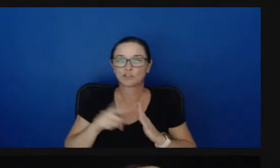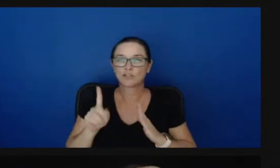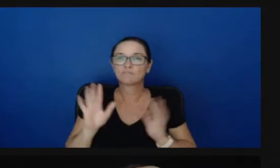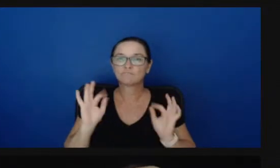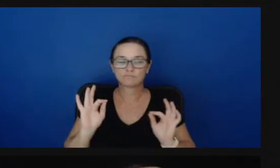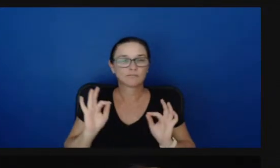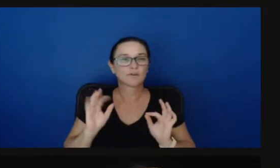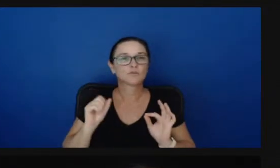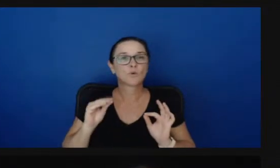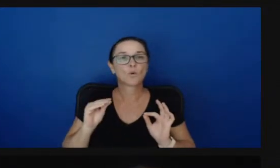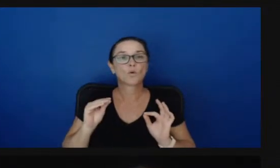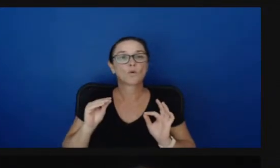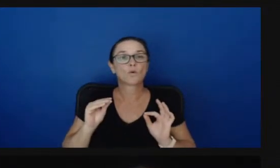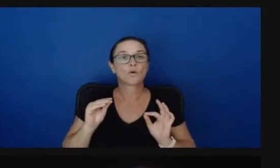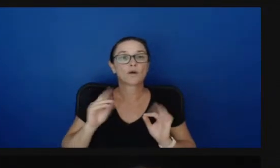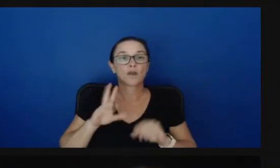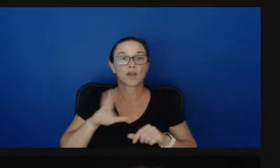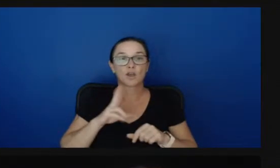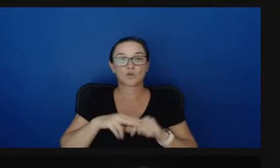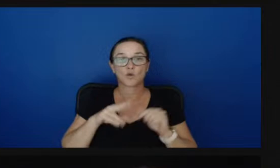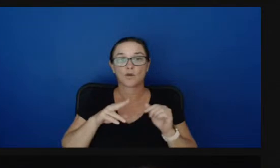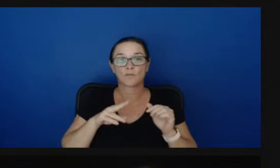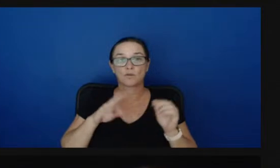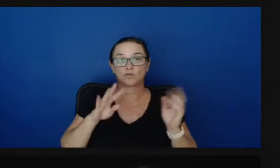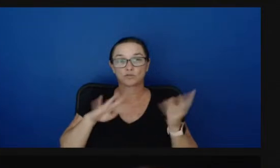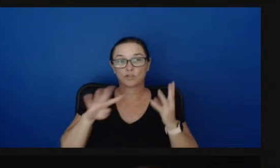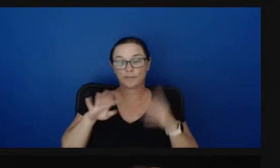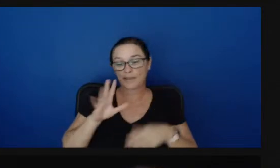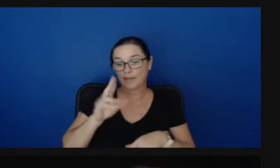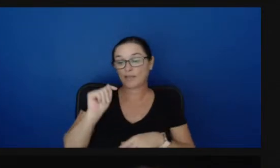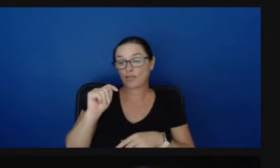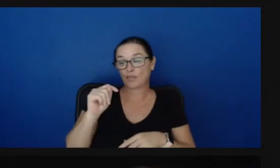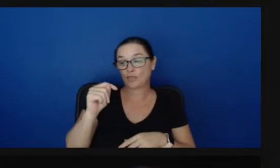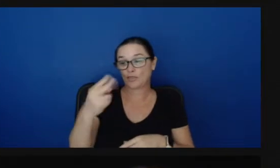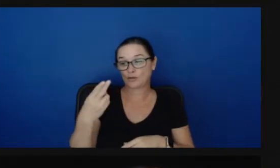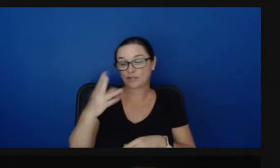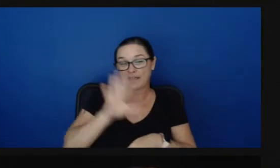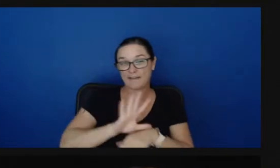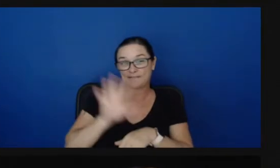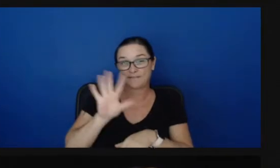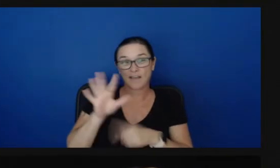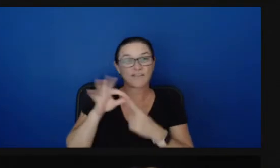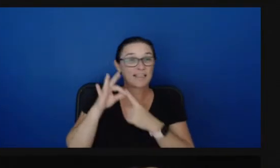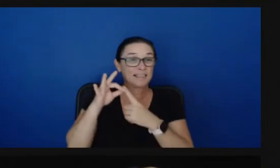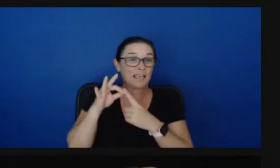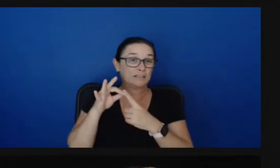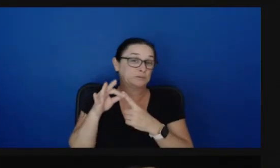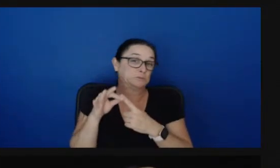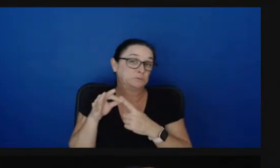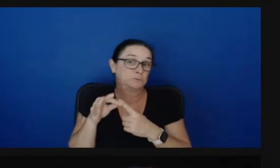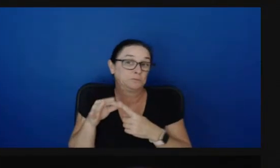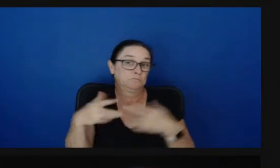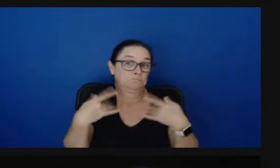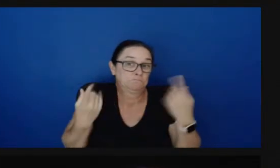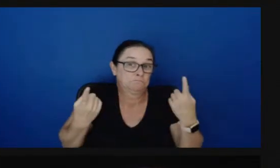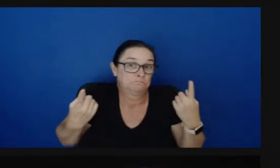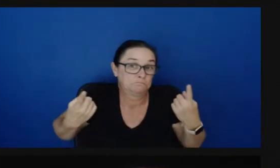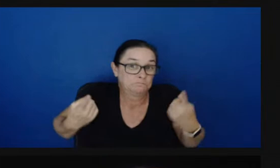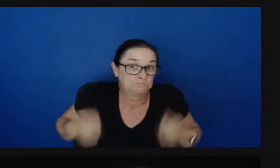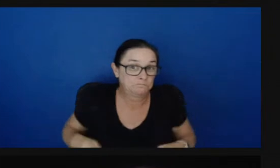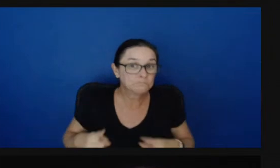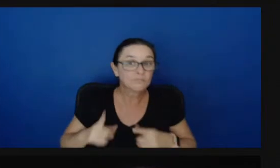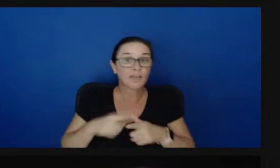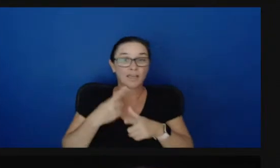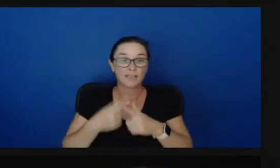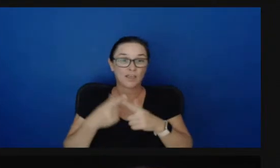we normal streaming time is on Thursdays at 5 p.m. unless something happens. If we get something building towards